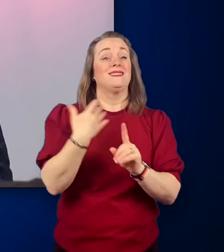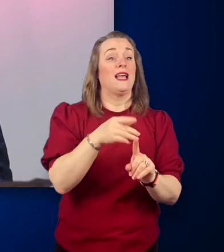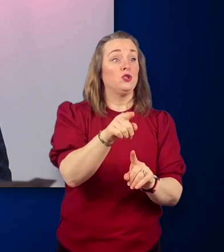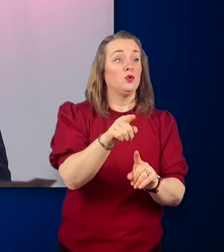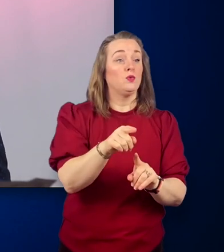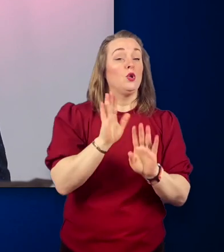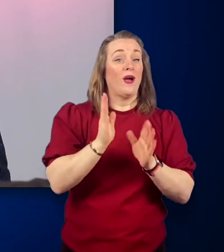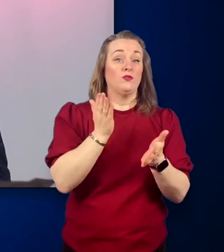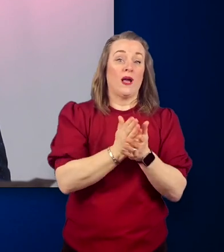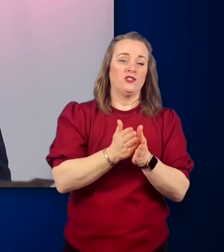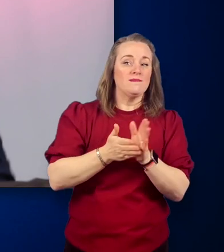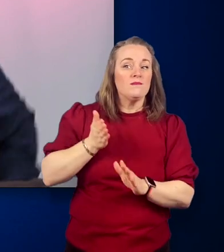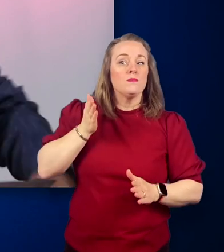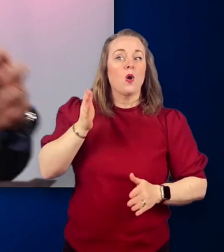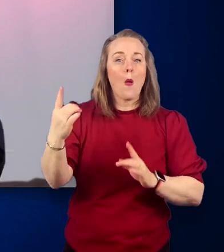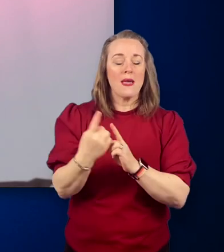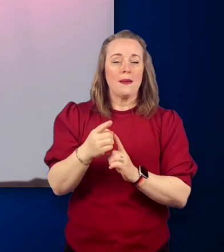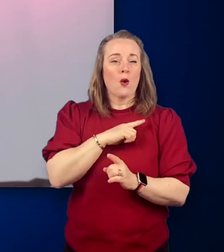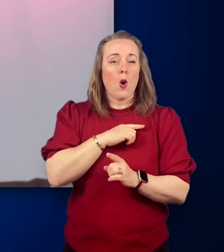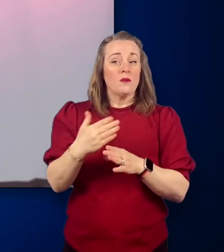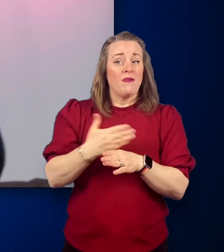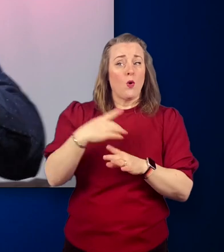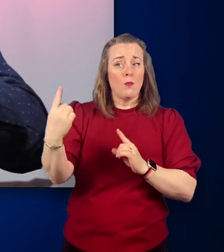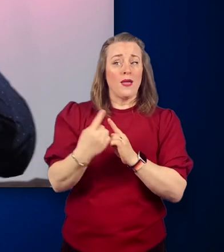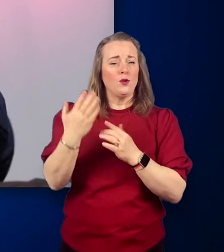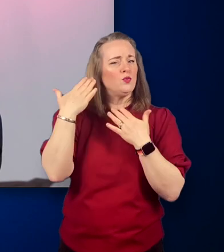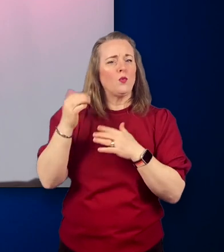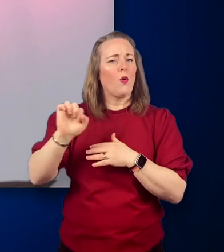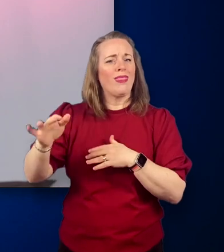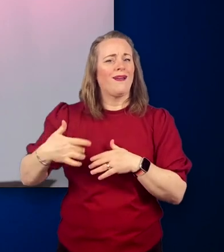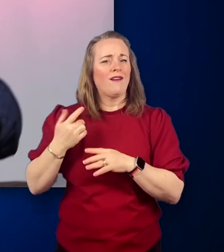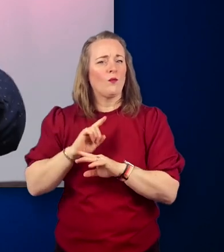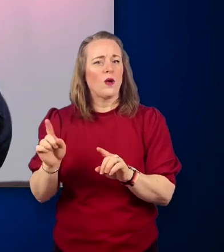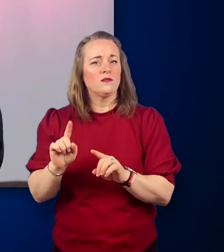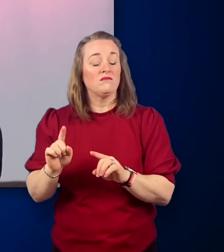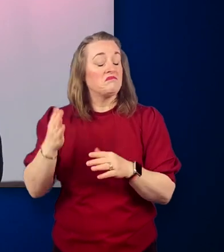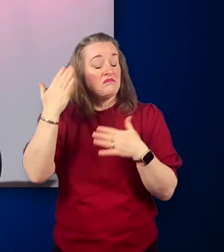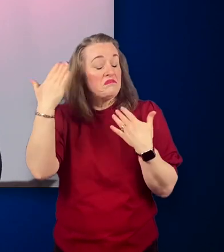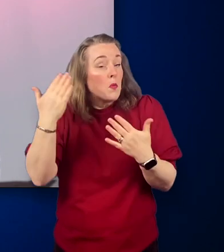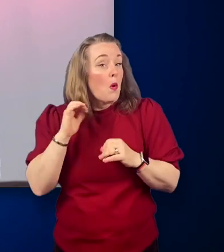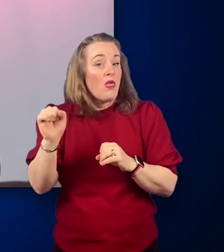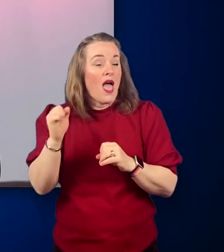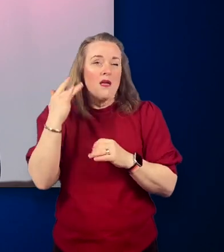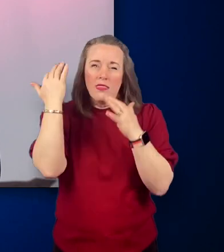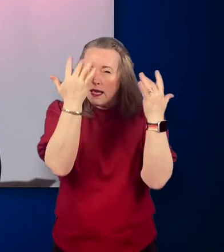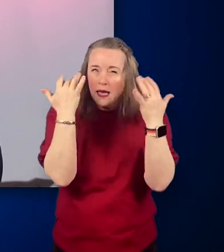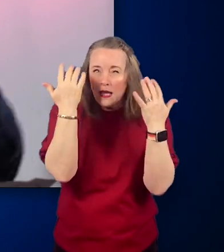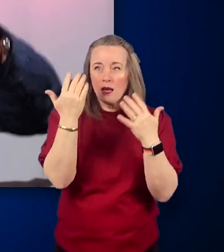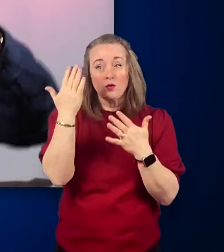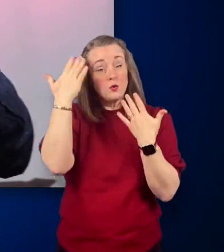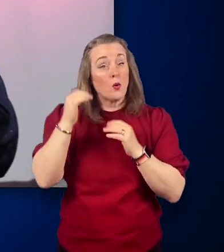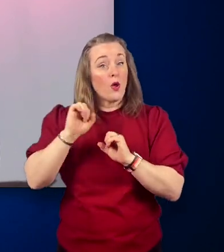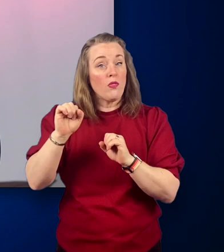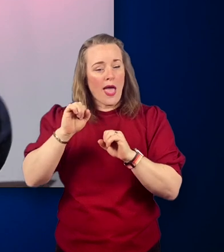people's lives. You don't know what they're struggling with. You don't know what they're thinking about. You don't know what they're reading.